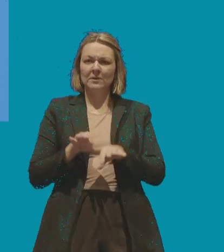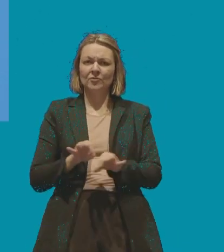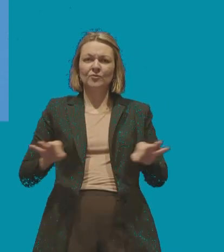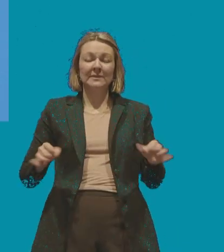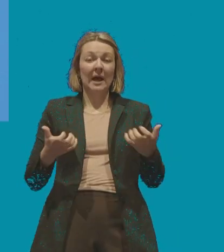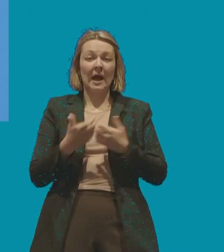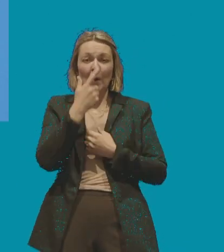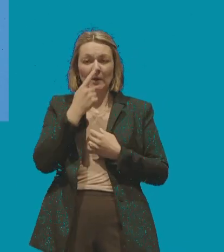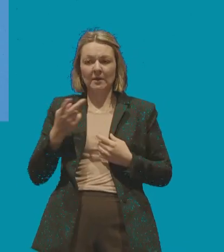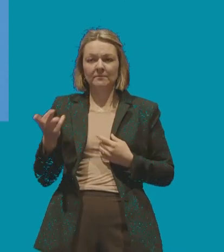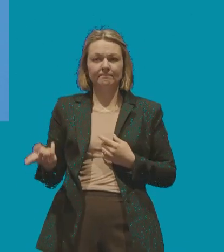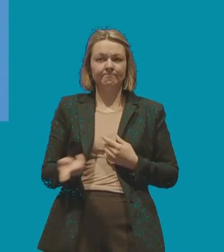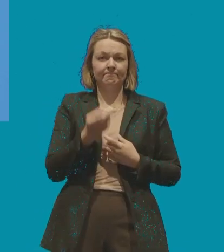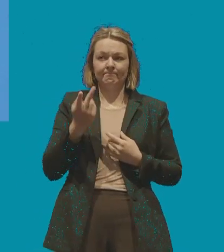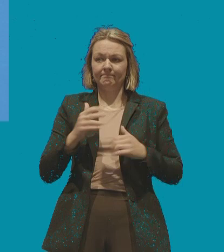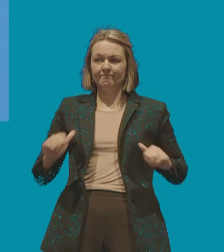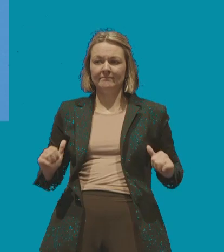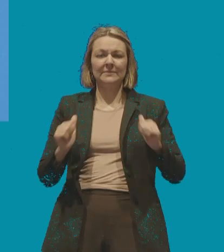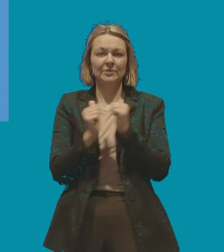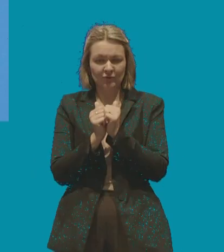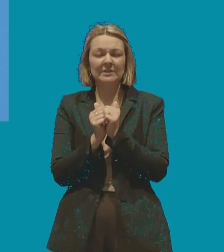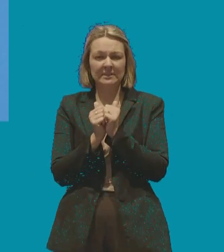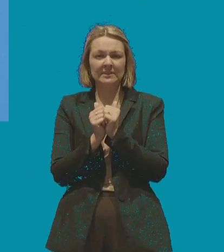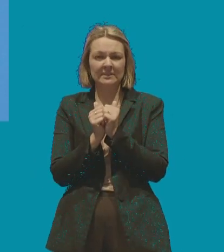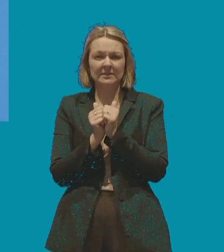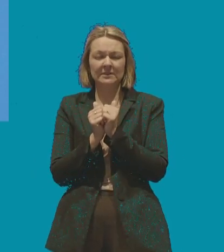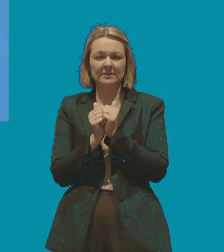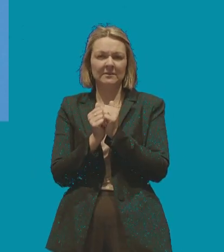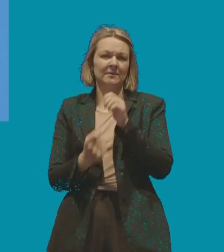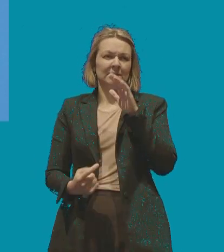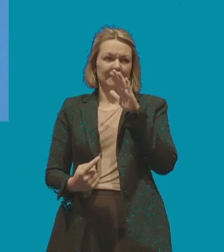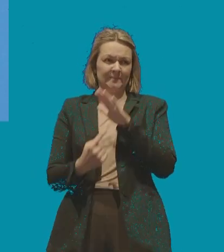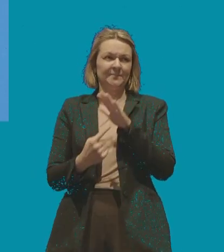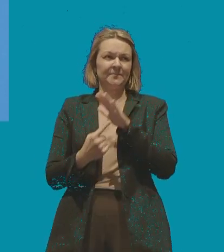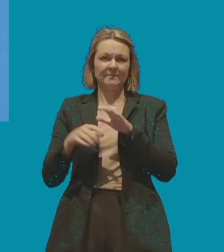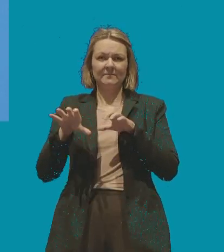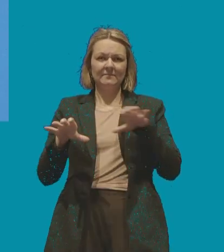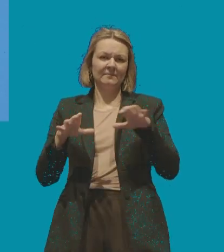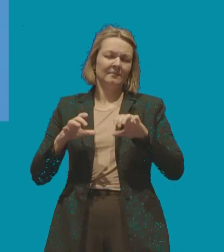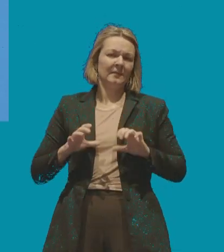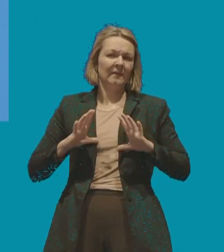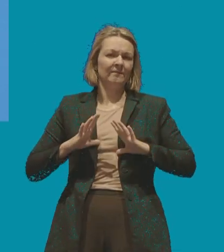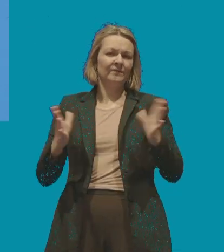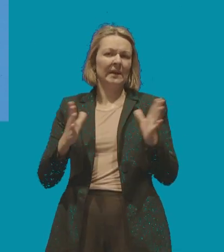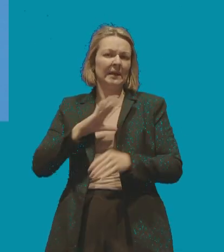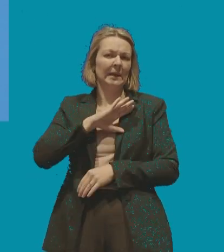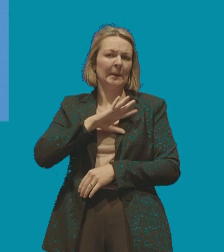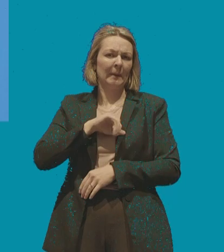two-state solution built on a safe and secure Israel, but crucially, a safe, secure and free Palestine.